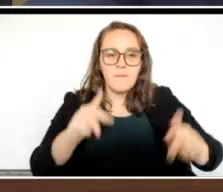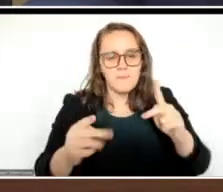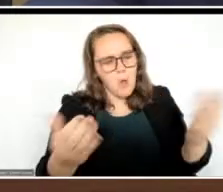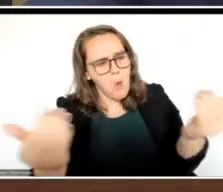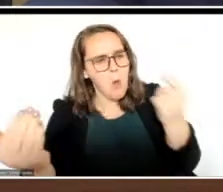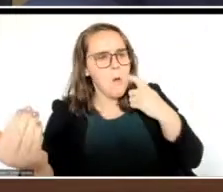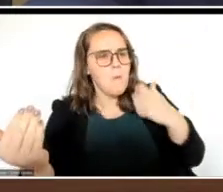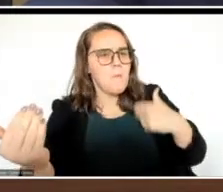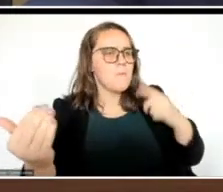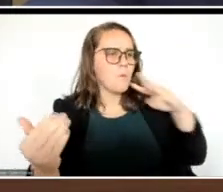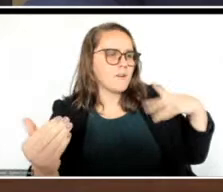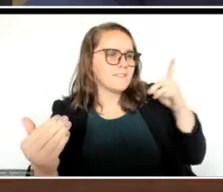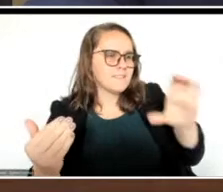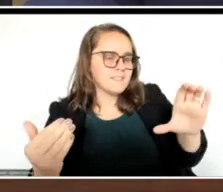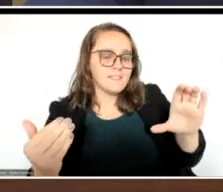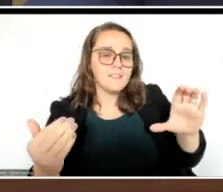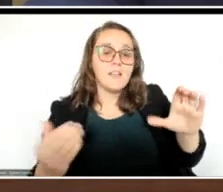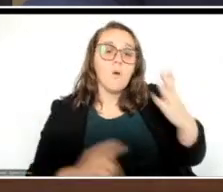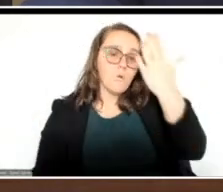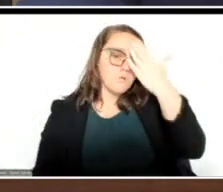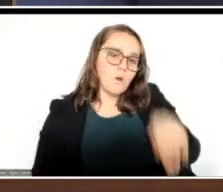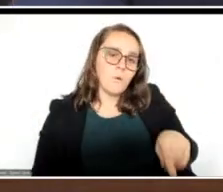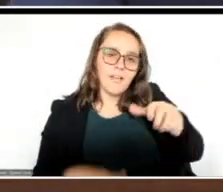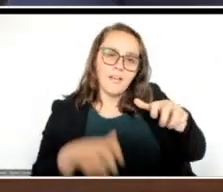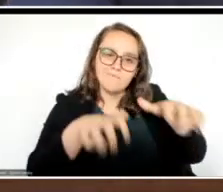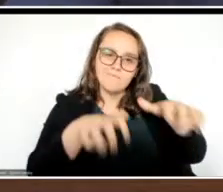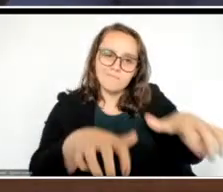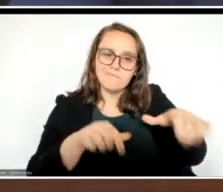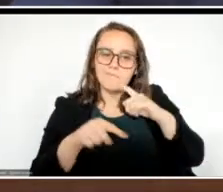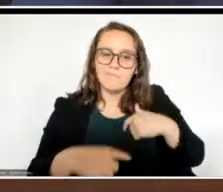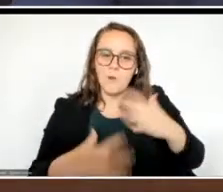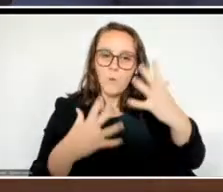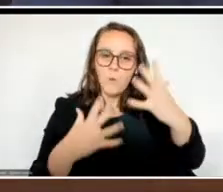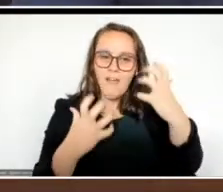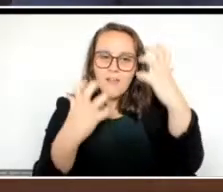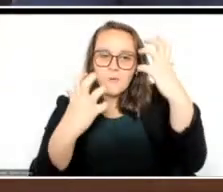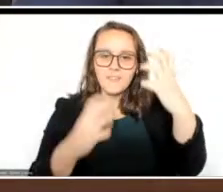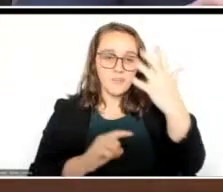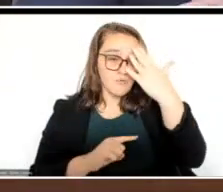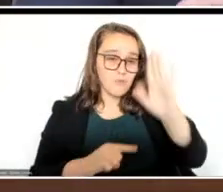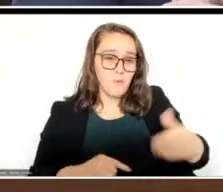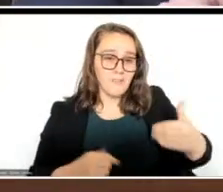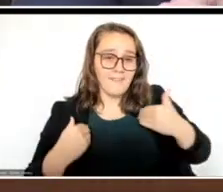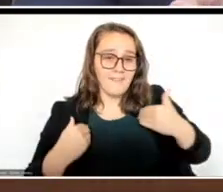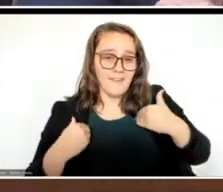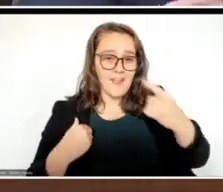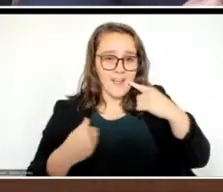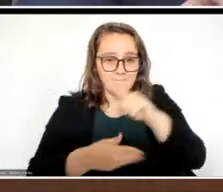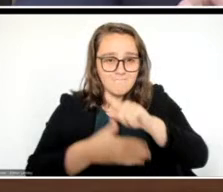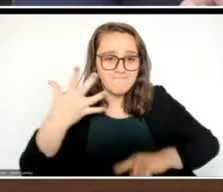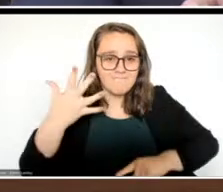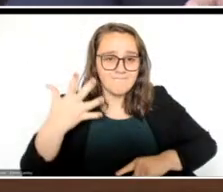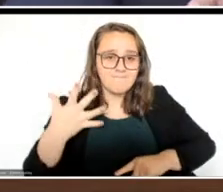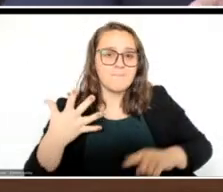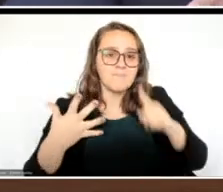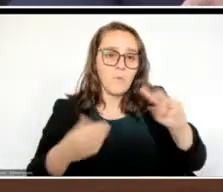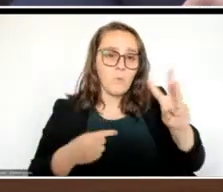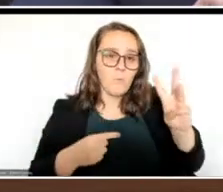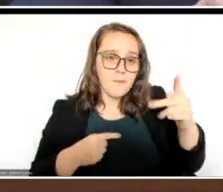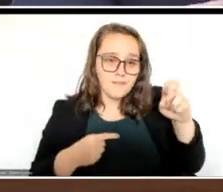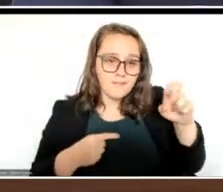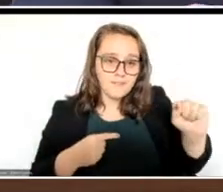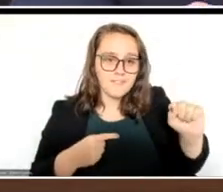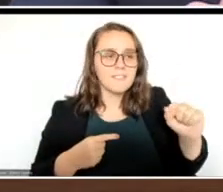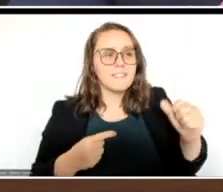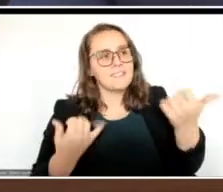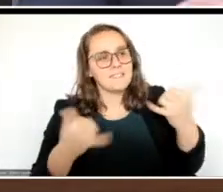of them were armed, he sent them to the Capitol. Then, as the riot was underway, he incited his supporters